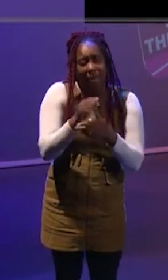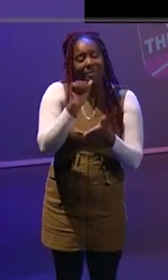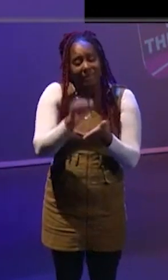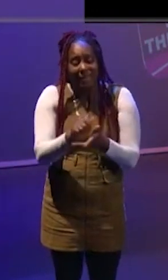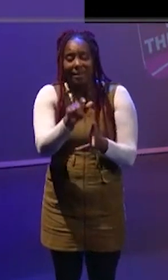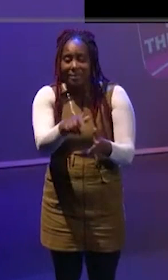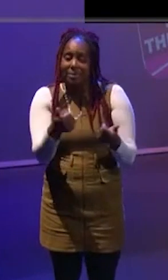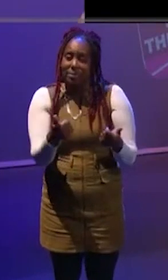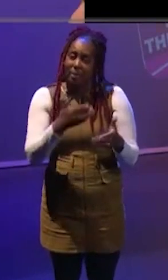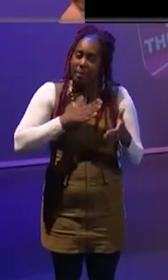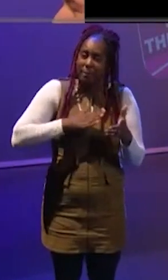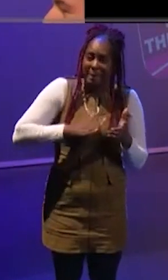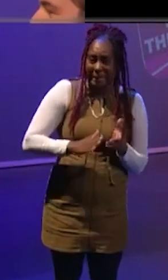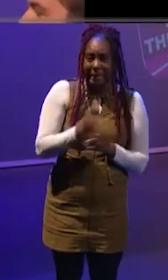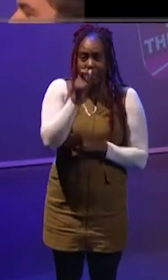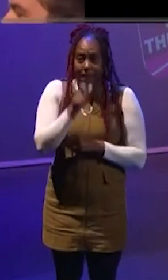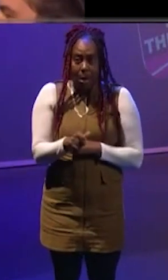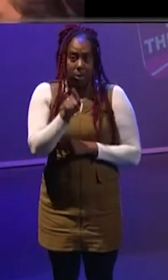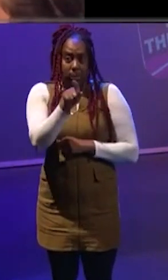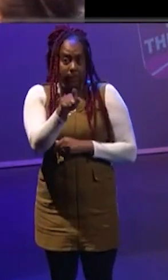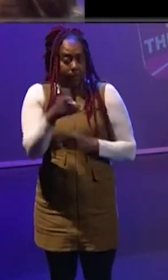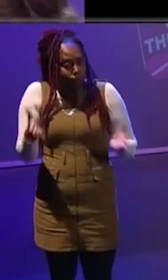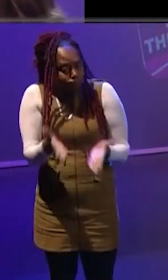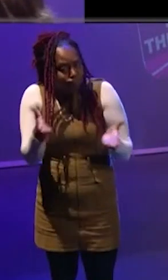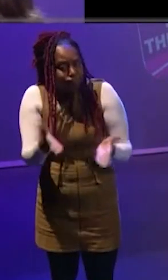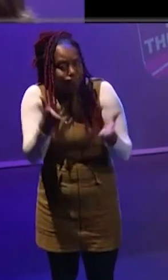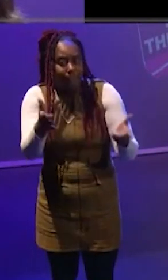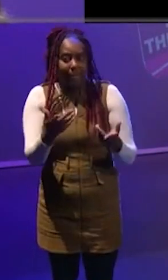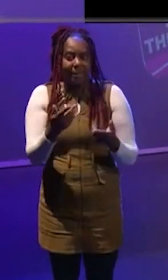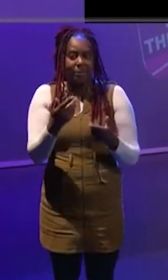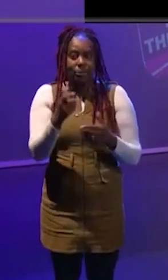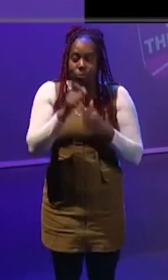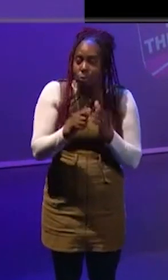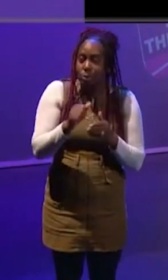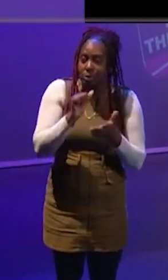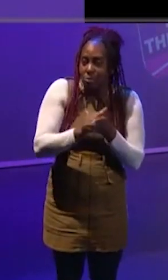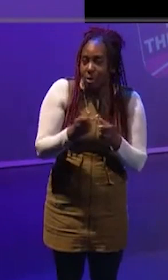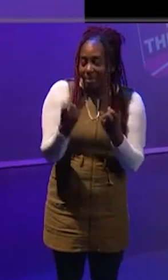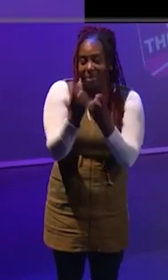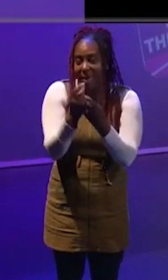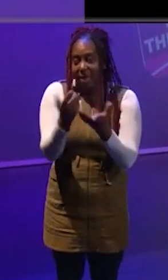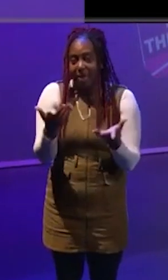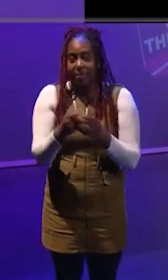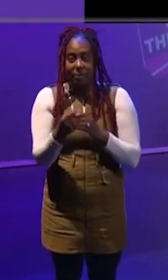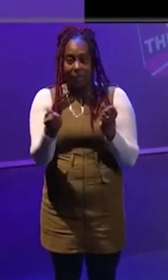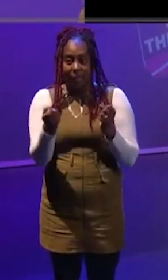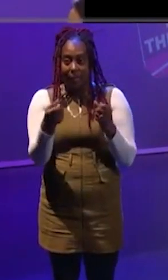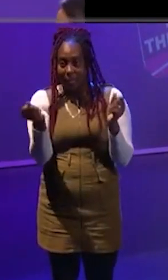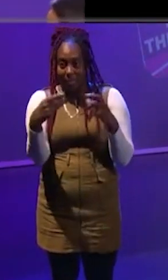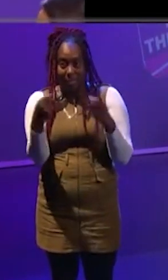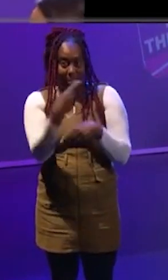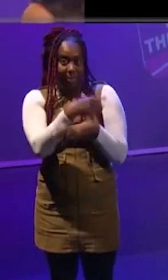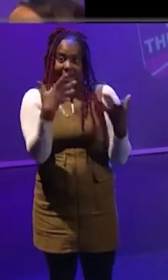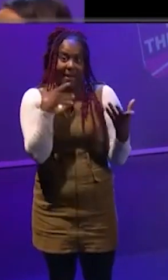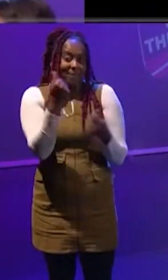And if you ever need somebody to say you should be a producer and this is what you're doing the right thing, I will do it. Tweet me if you're feeling down. I